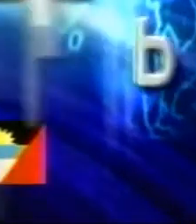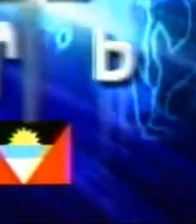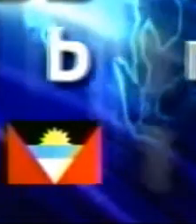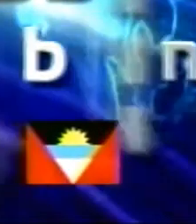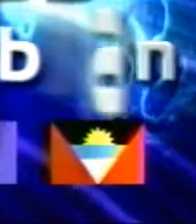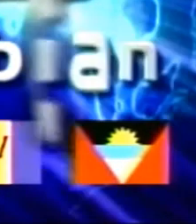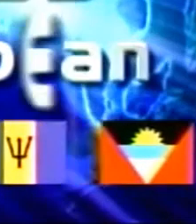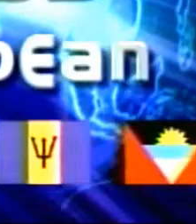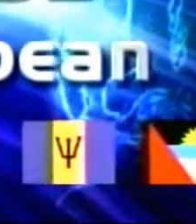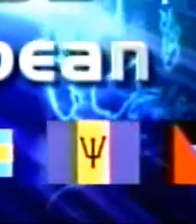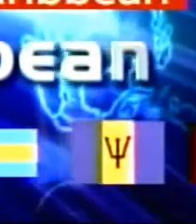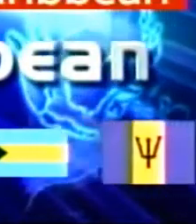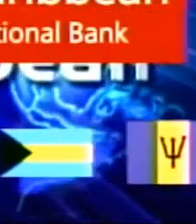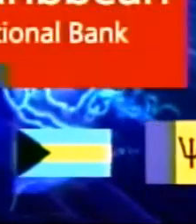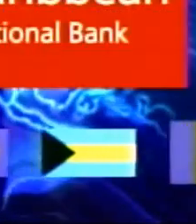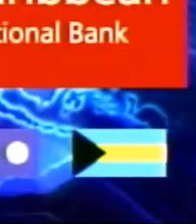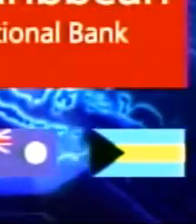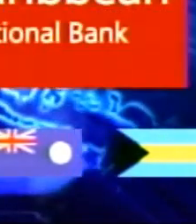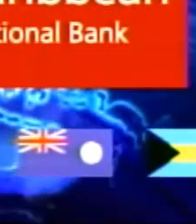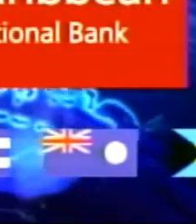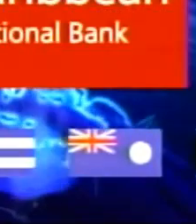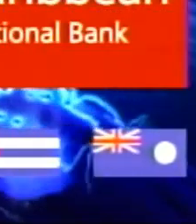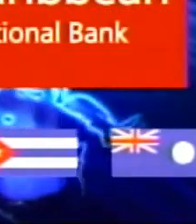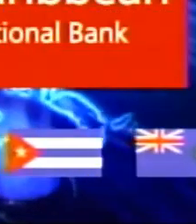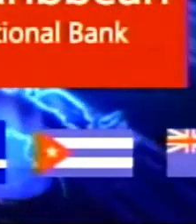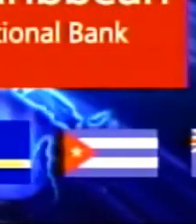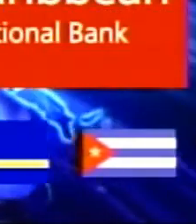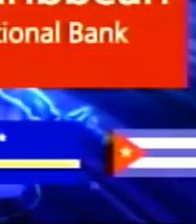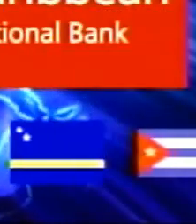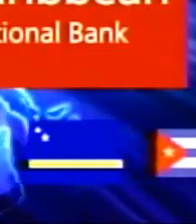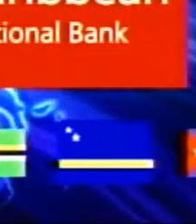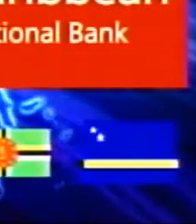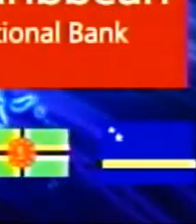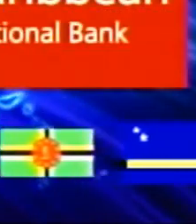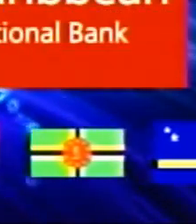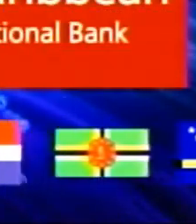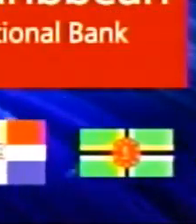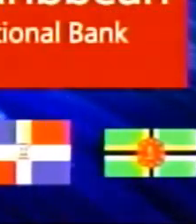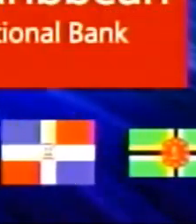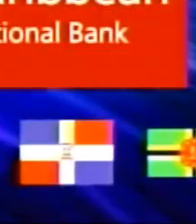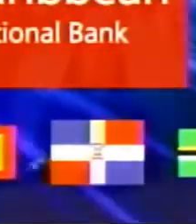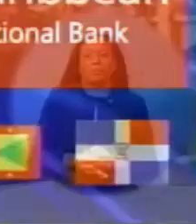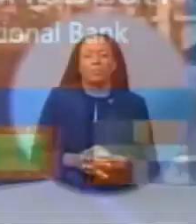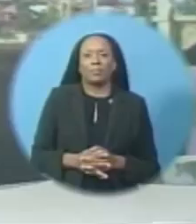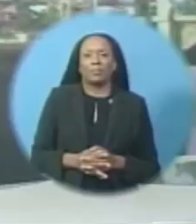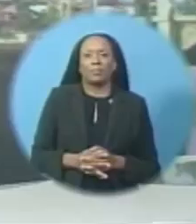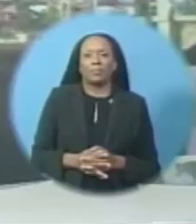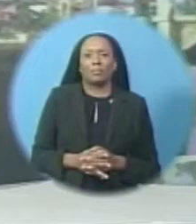Across the Caribbean, brought to you by CIBC First Caribbean.